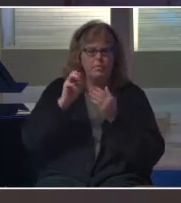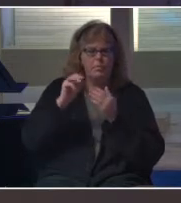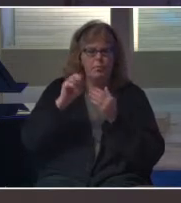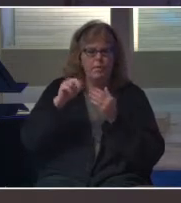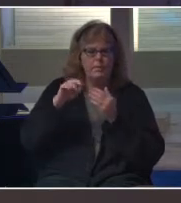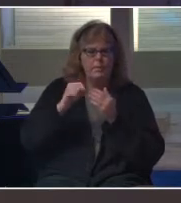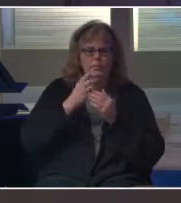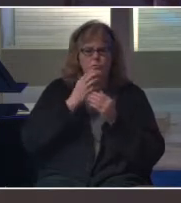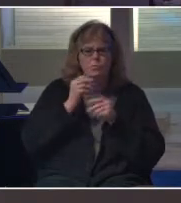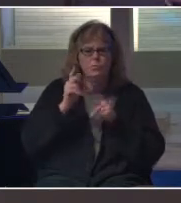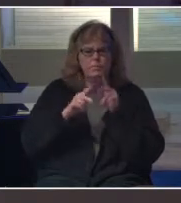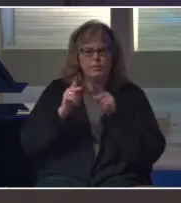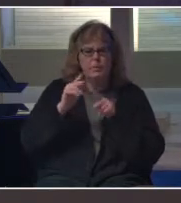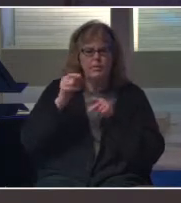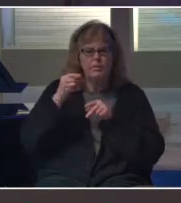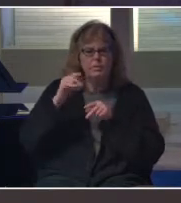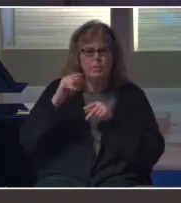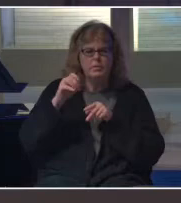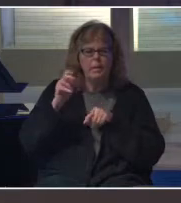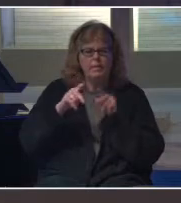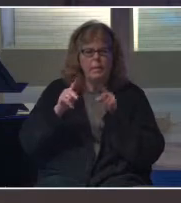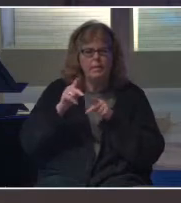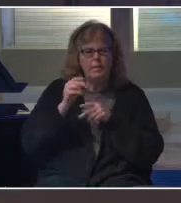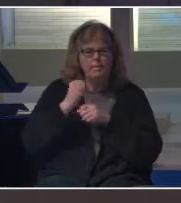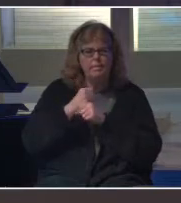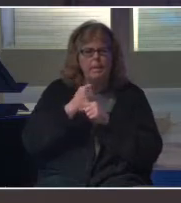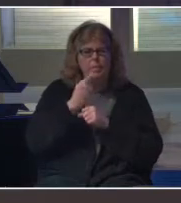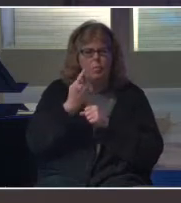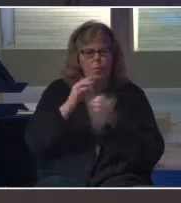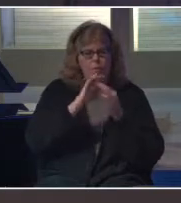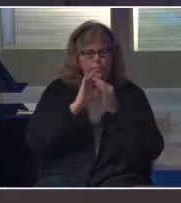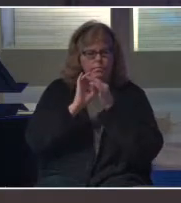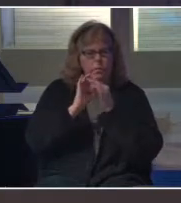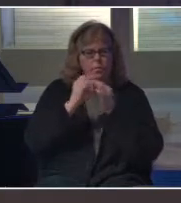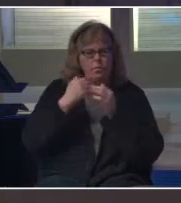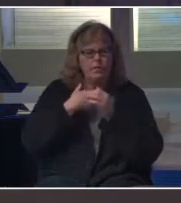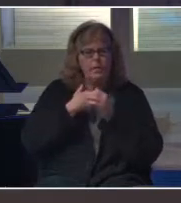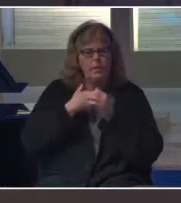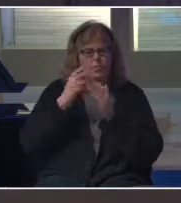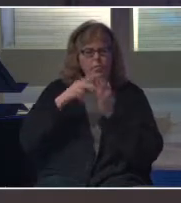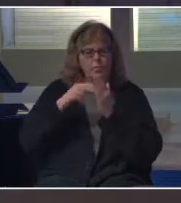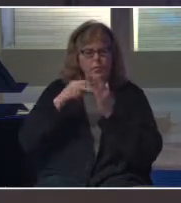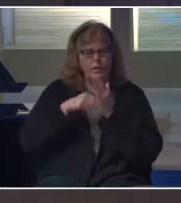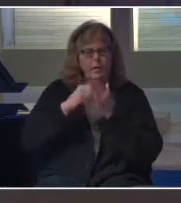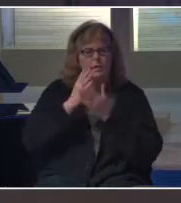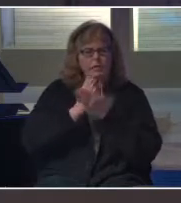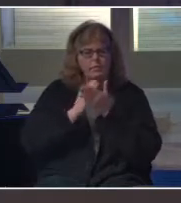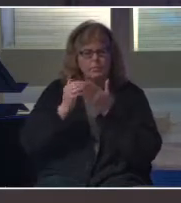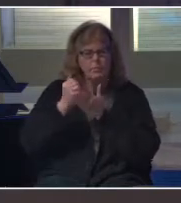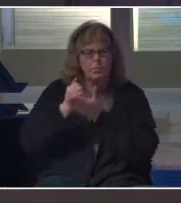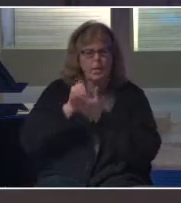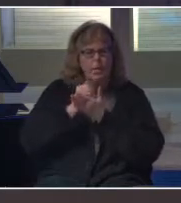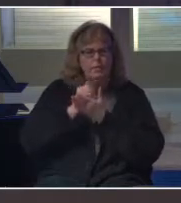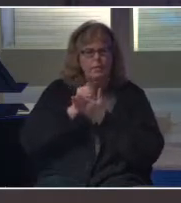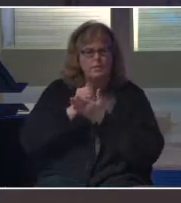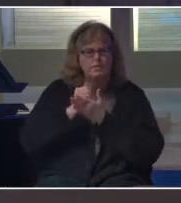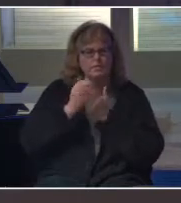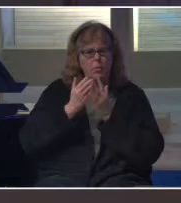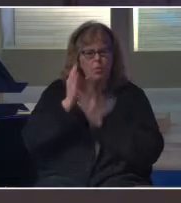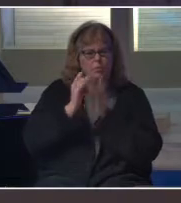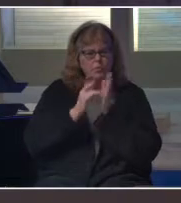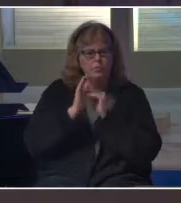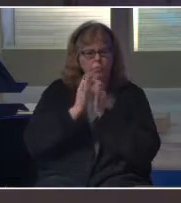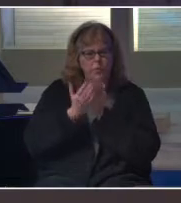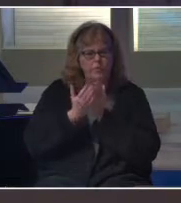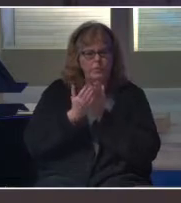Jewish people and Gentile people who have been made one, we read these Parshas to help us go through the scriptures.